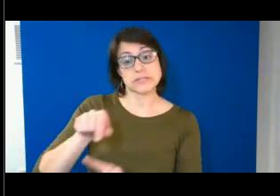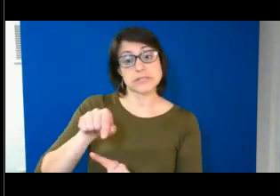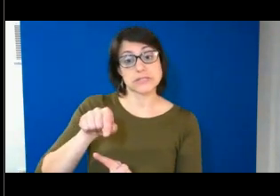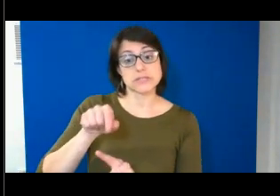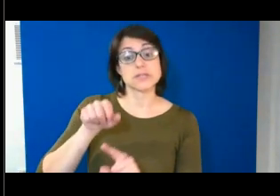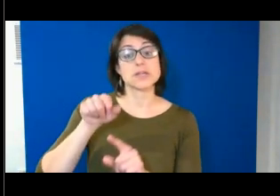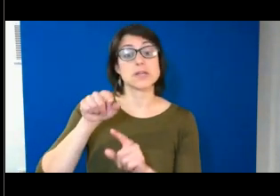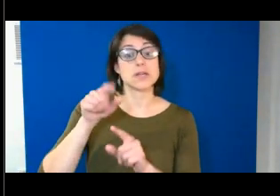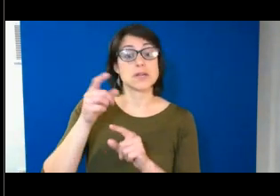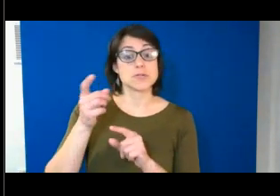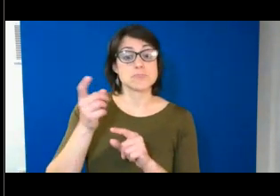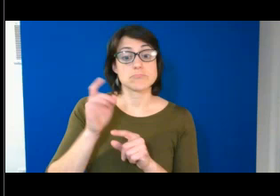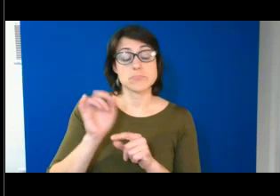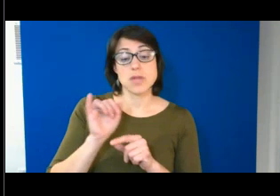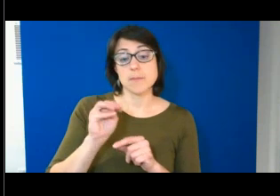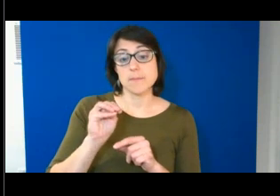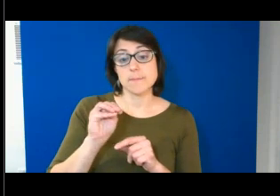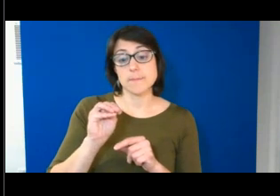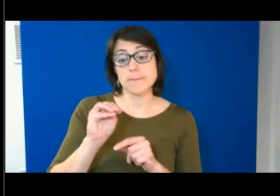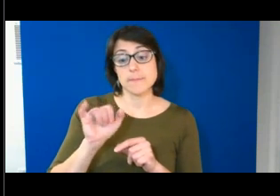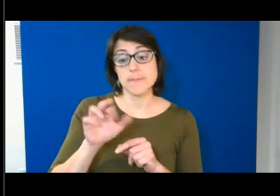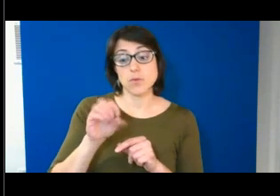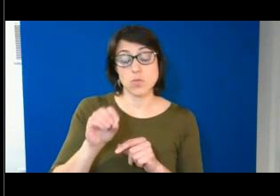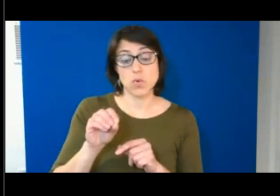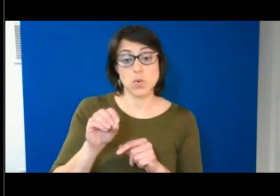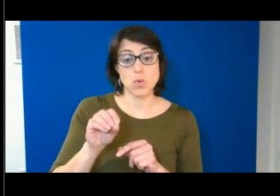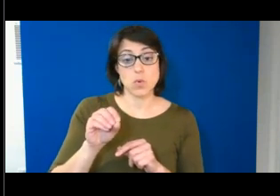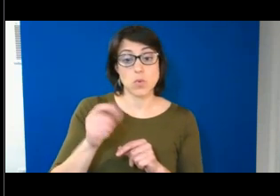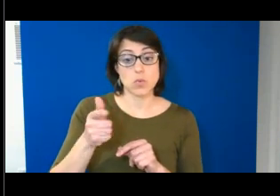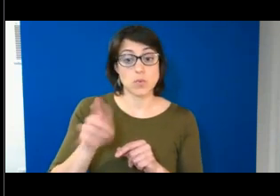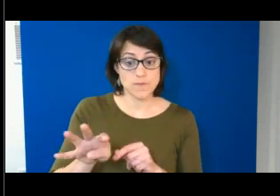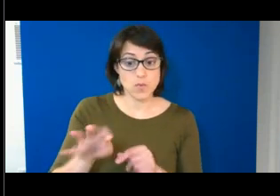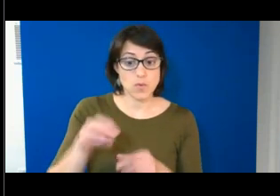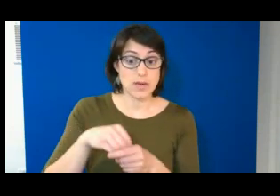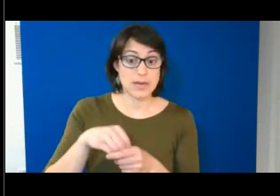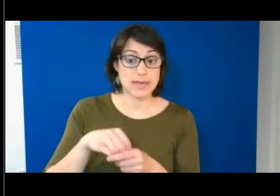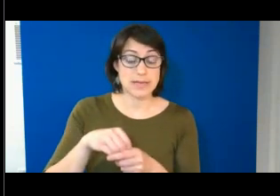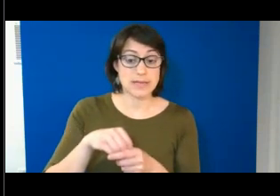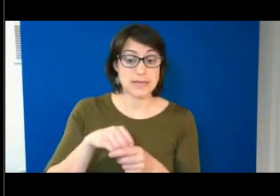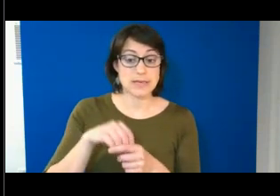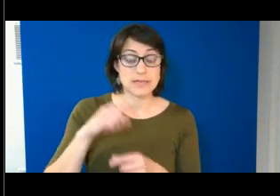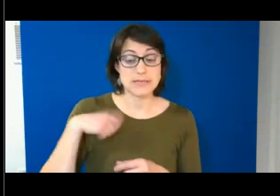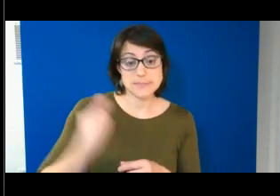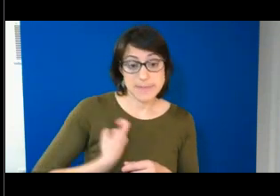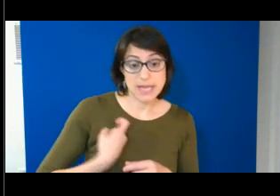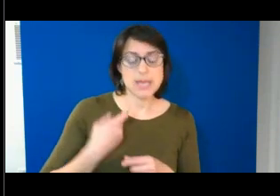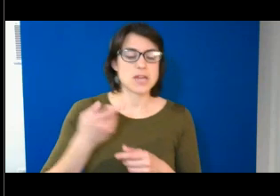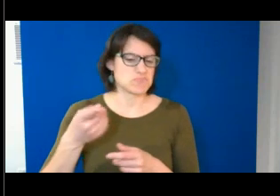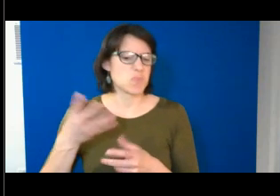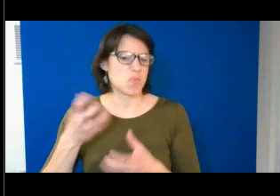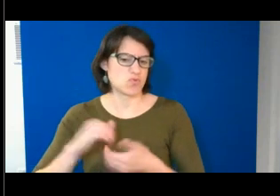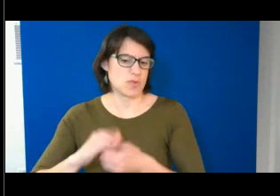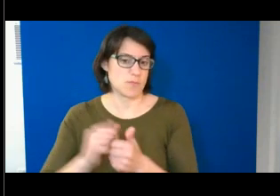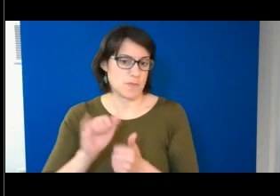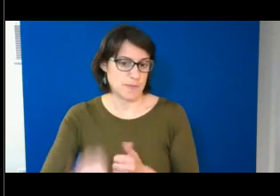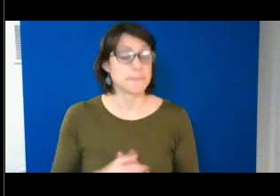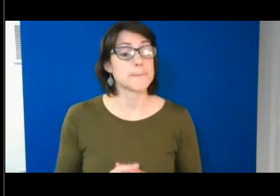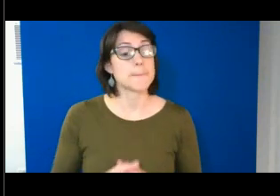Spain. I talked with the Ocean Cleanup. They are really said that they want collaborating with on that. The fifth one is developing